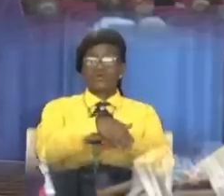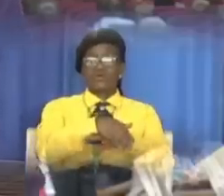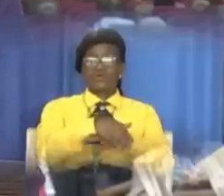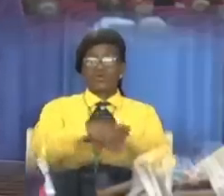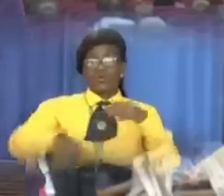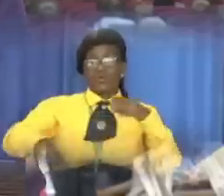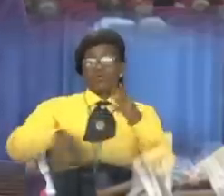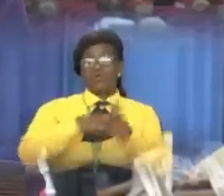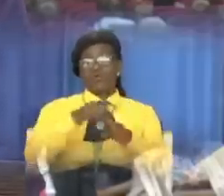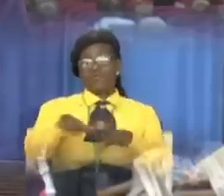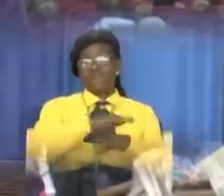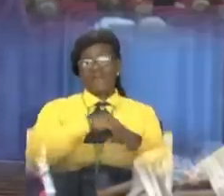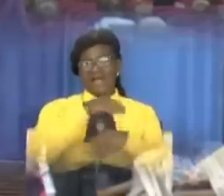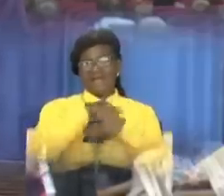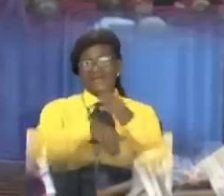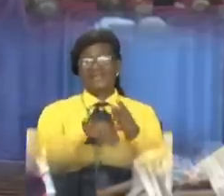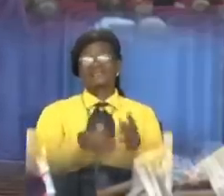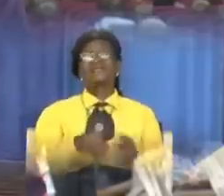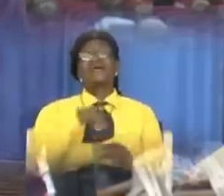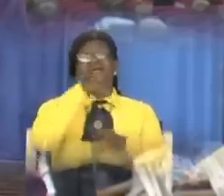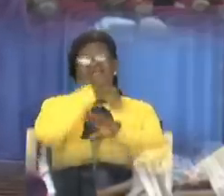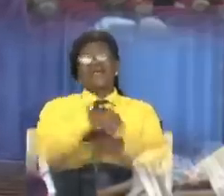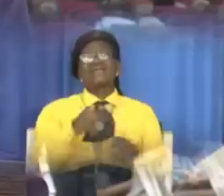this is going to be a year of shouts of joy.